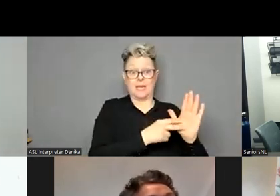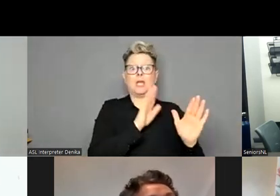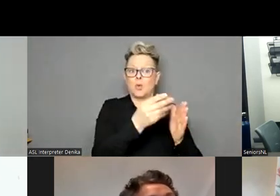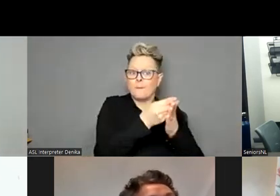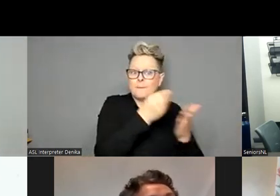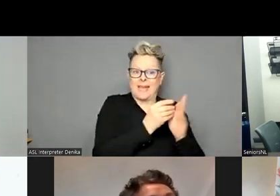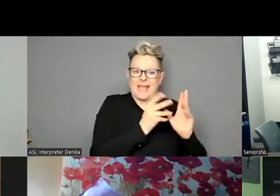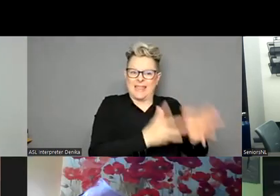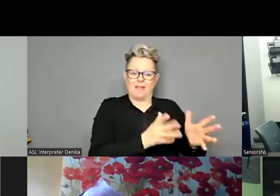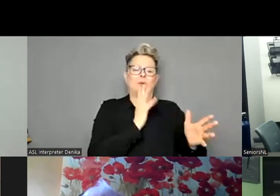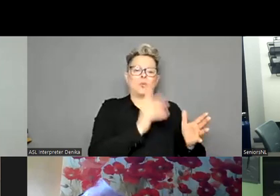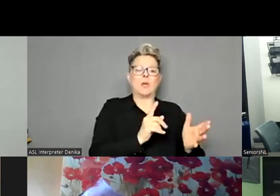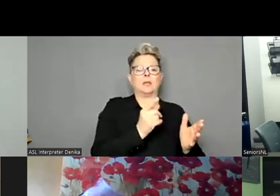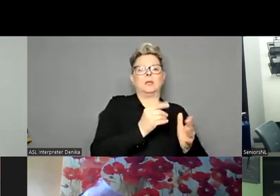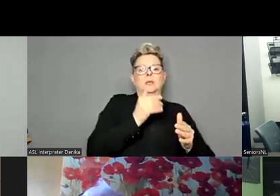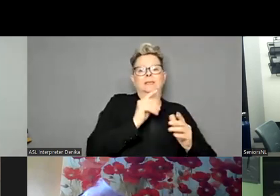for their expenses and their upbringing.